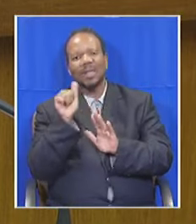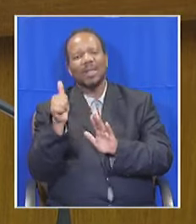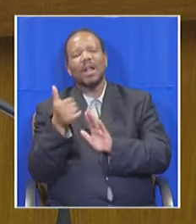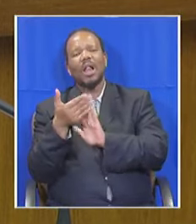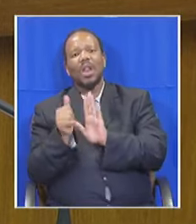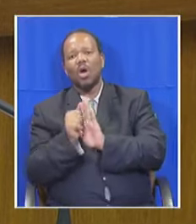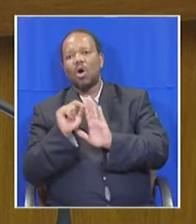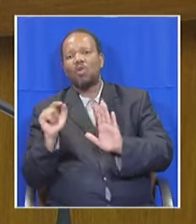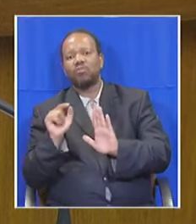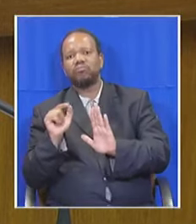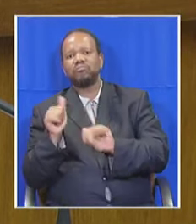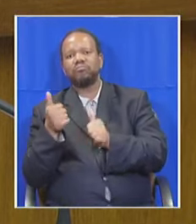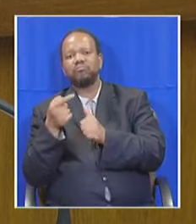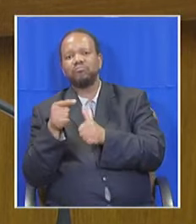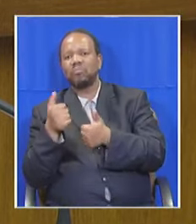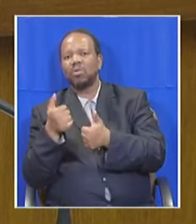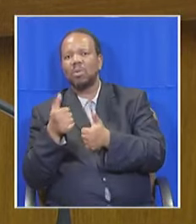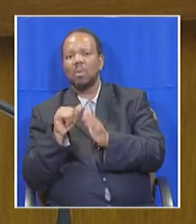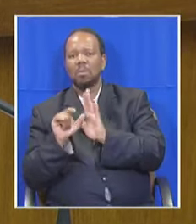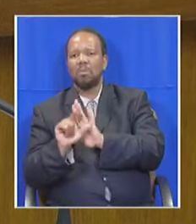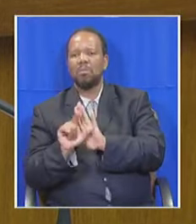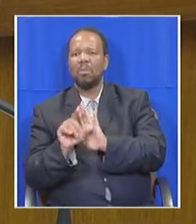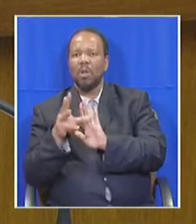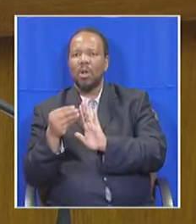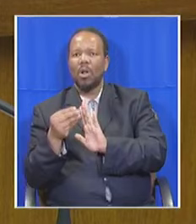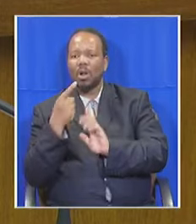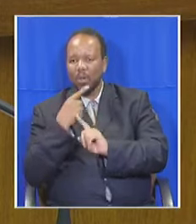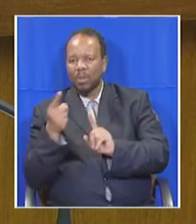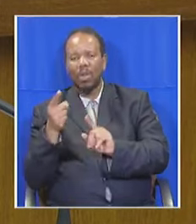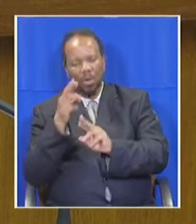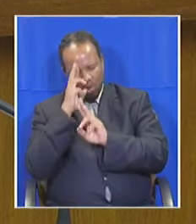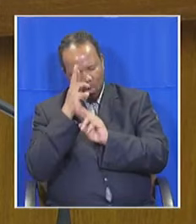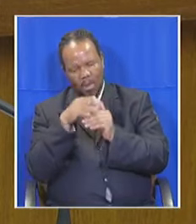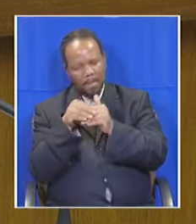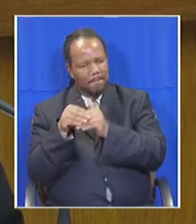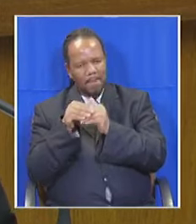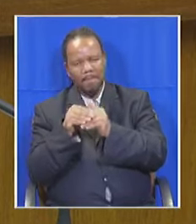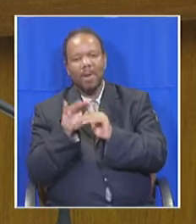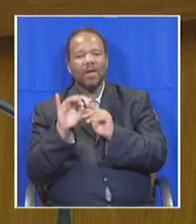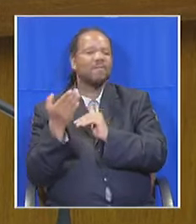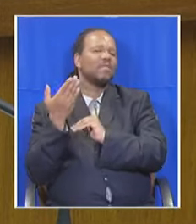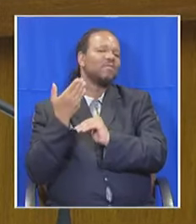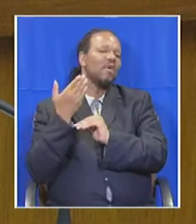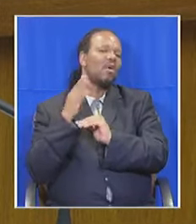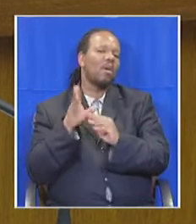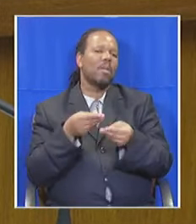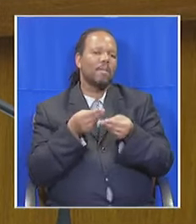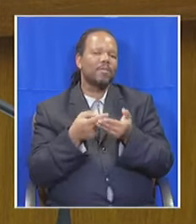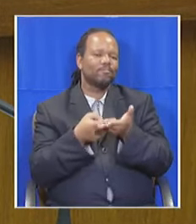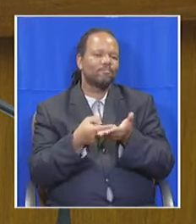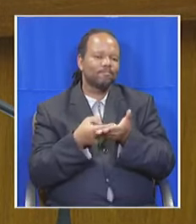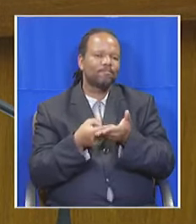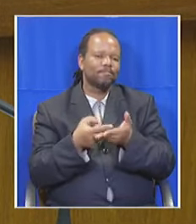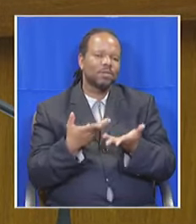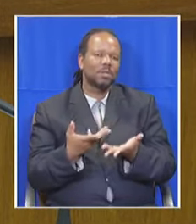chilling effect on whistleblowing for fear of prosecution. Honourable members, you will recall that when this bill was debated in this House, the Democratic Alliance pointed out